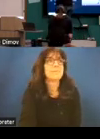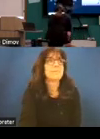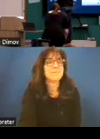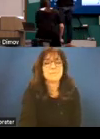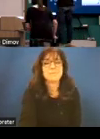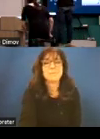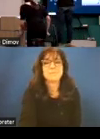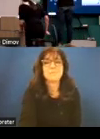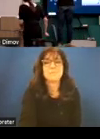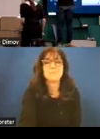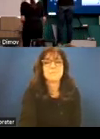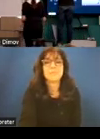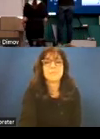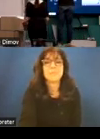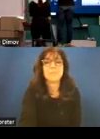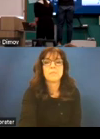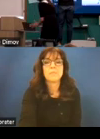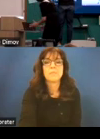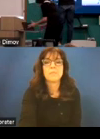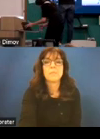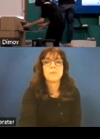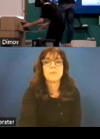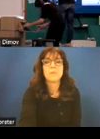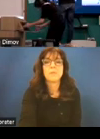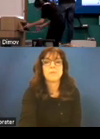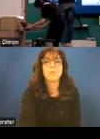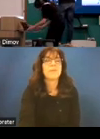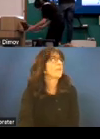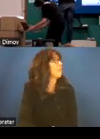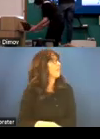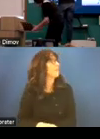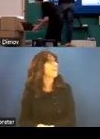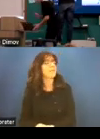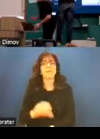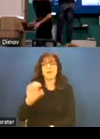What would OSHA be thinking right now? Don't ask OSHA.